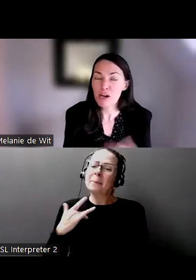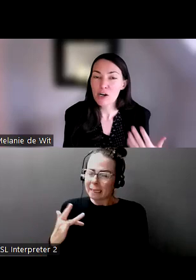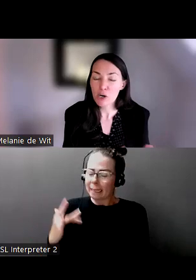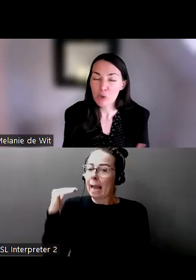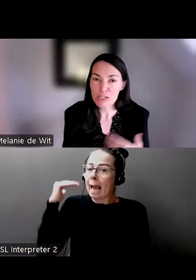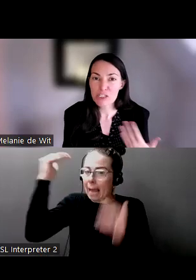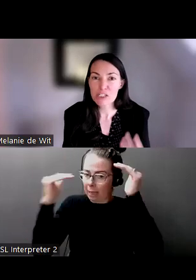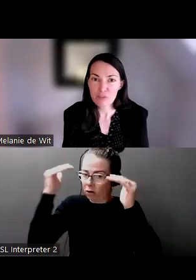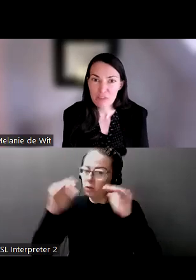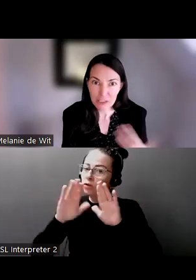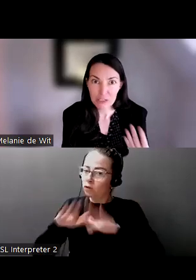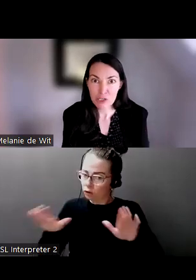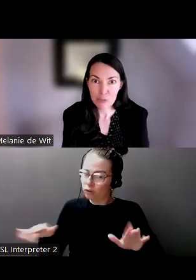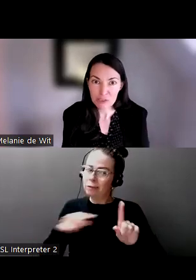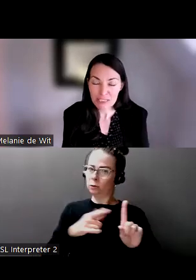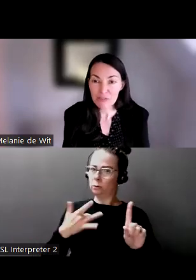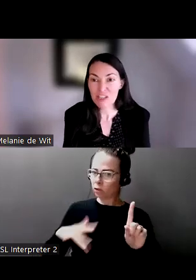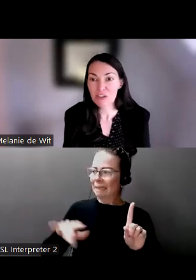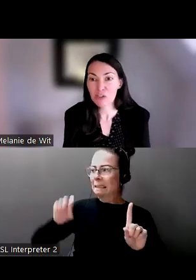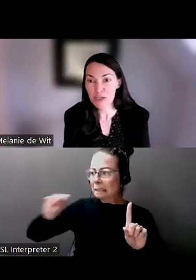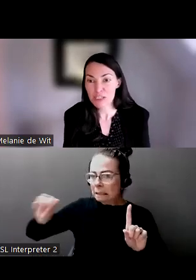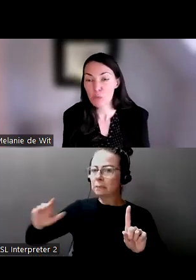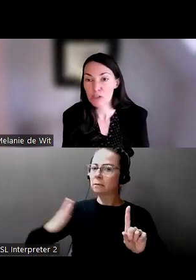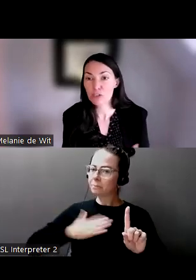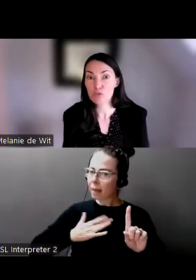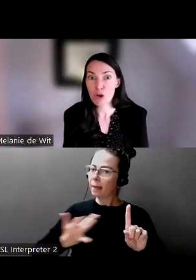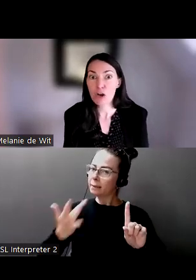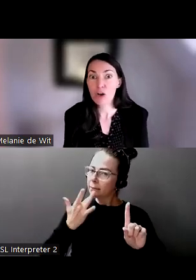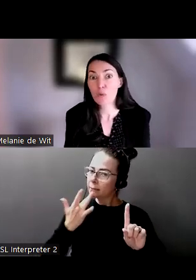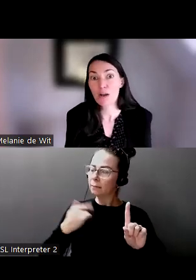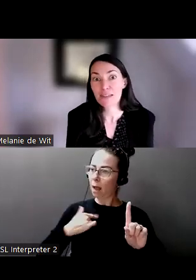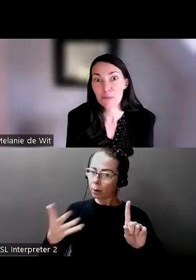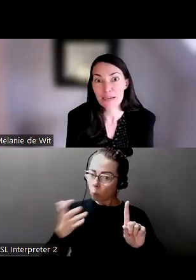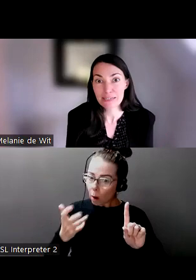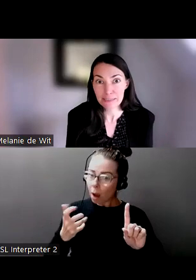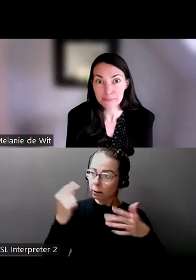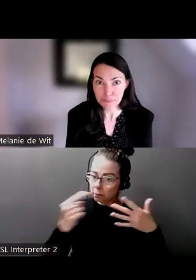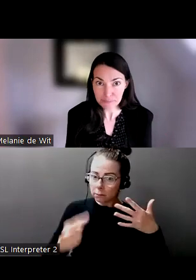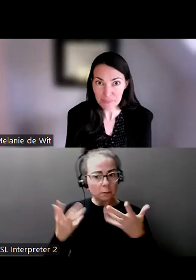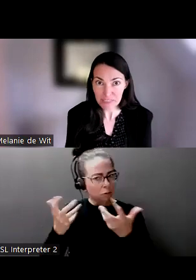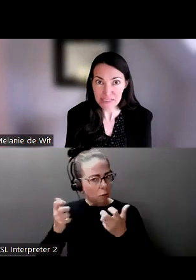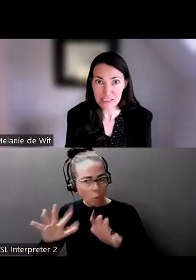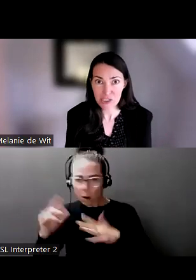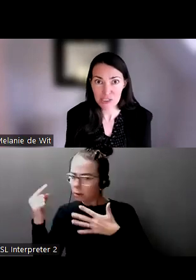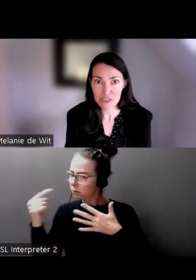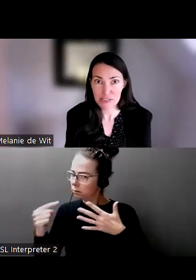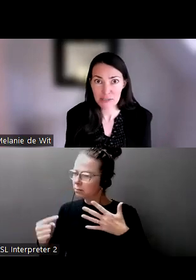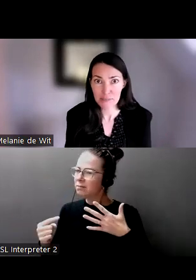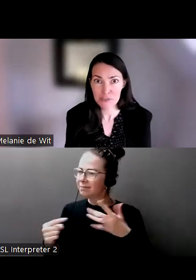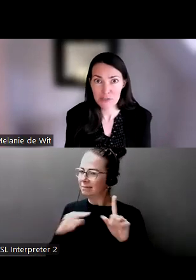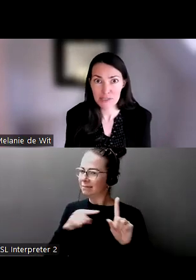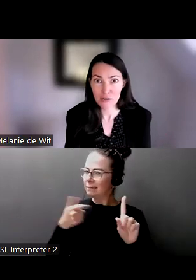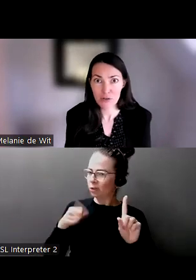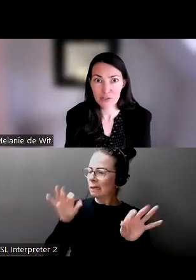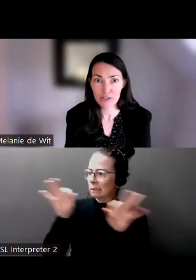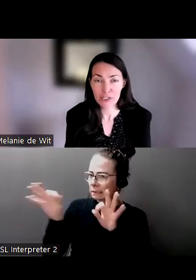what are our wishes, our values, our beliefs that they're going to want to draw on when they're making decisions.